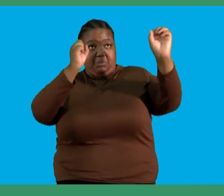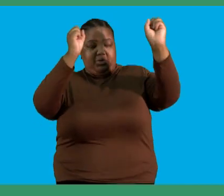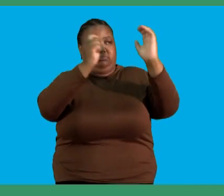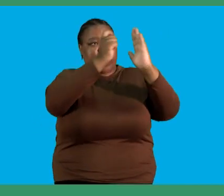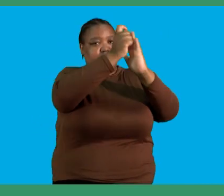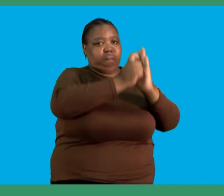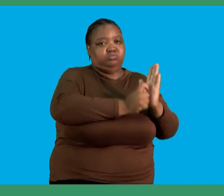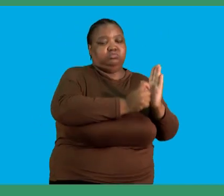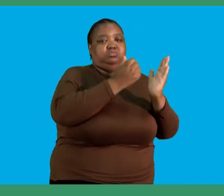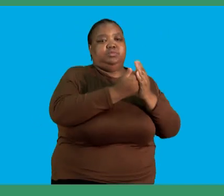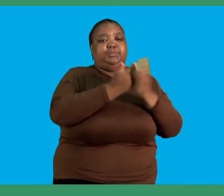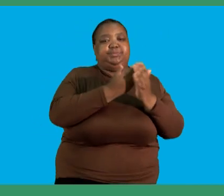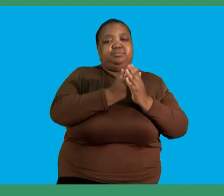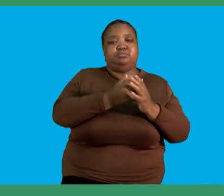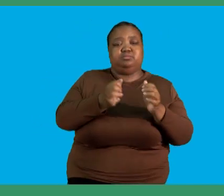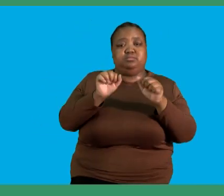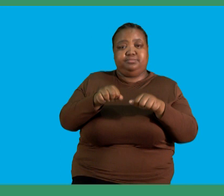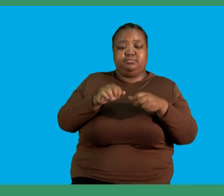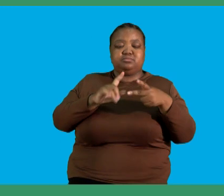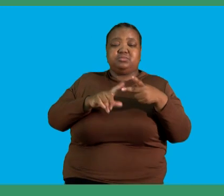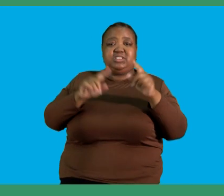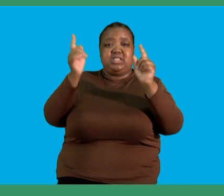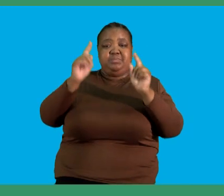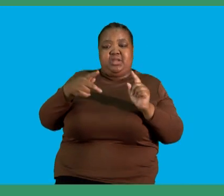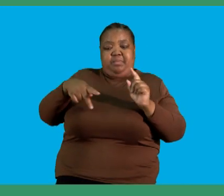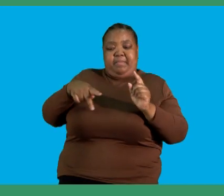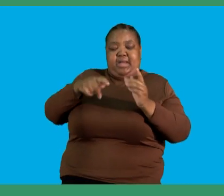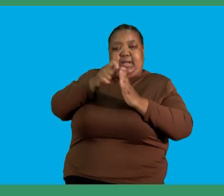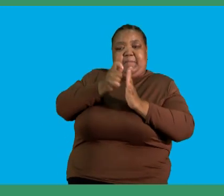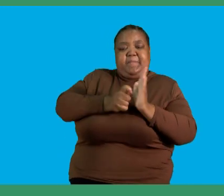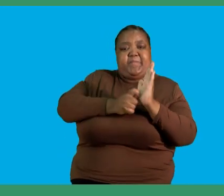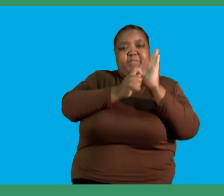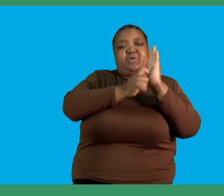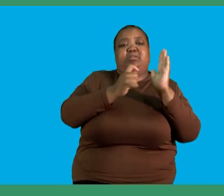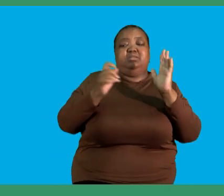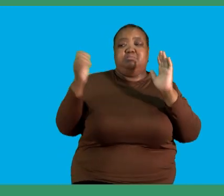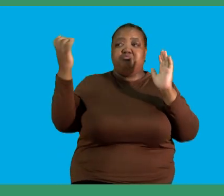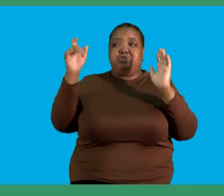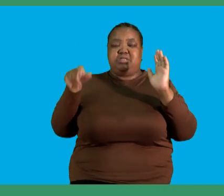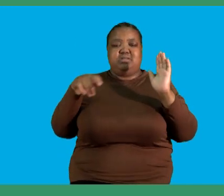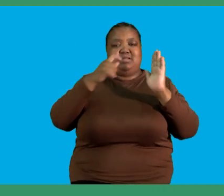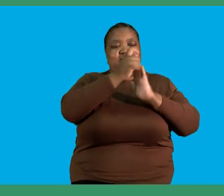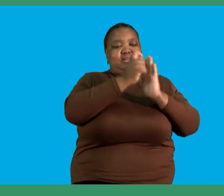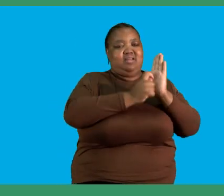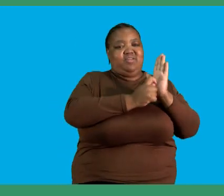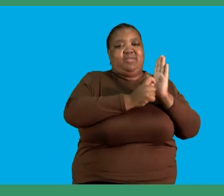can be captured. And then a visual aid that has a special pen used to allow the presenter to write on